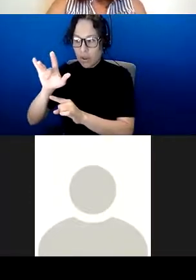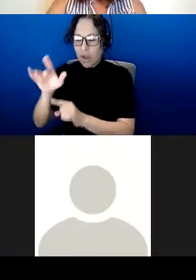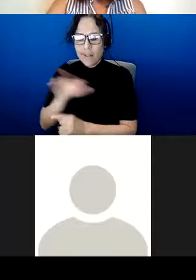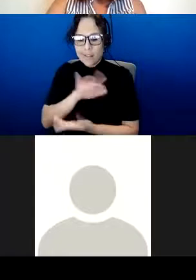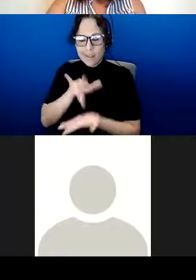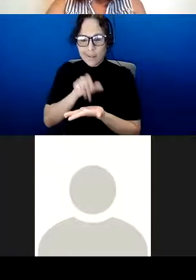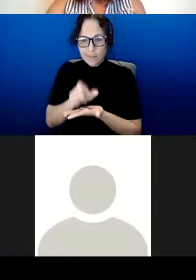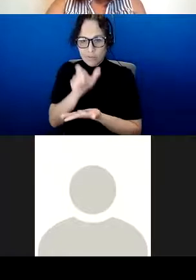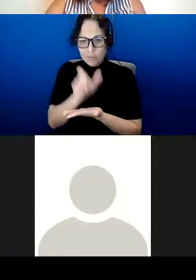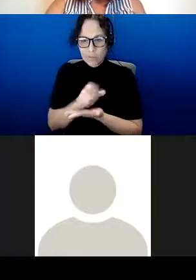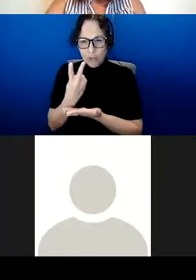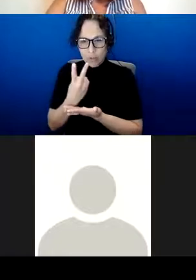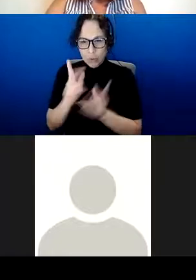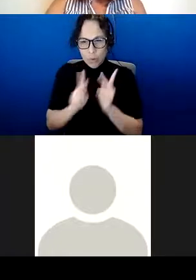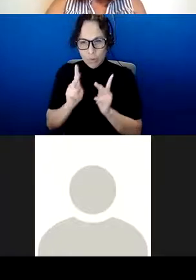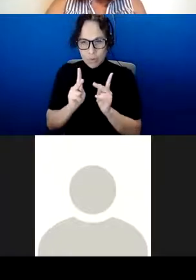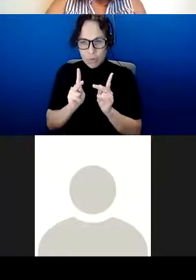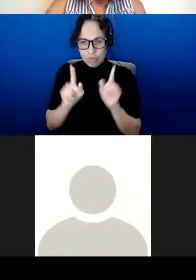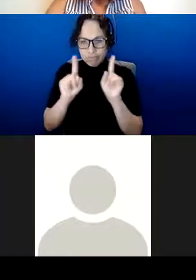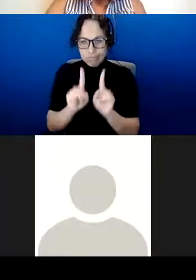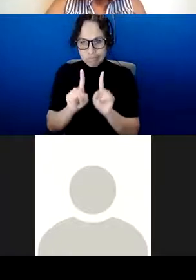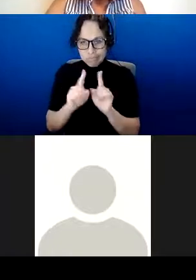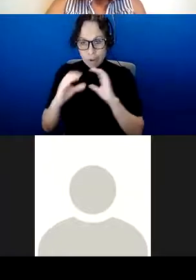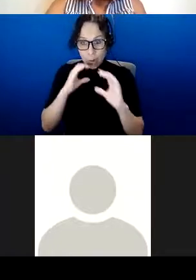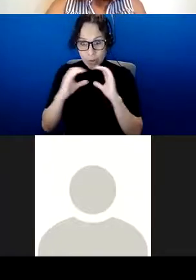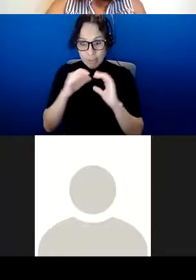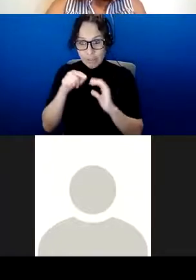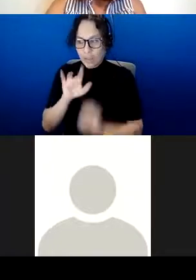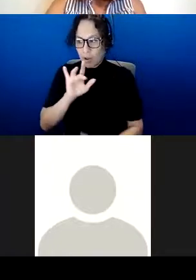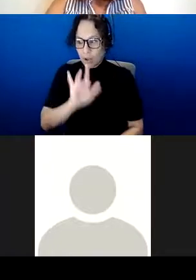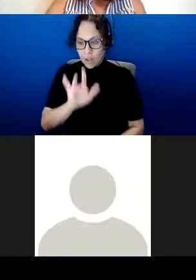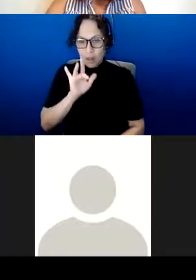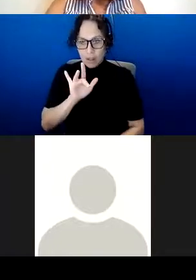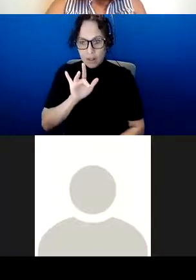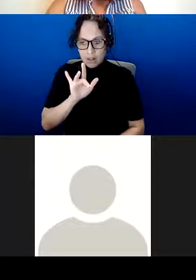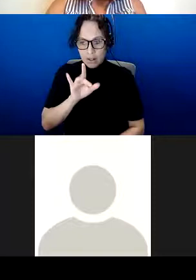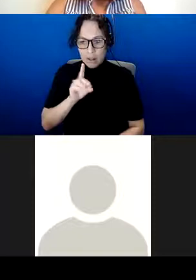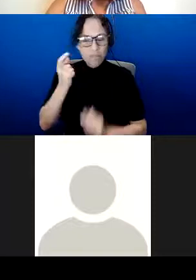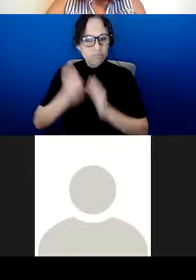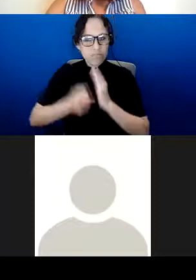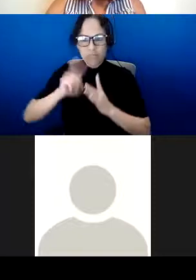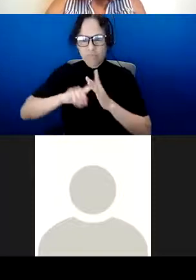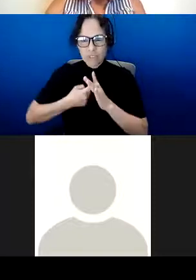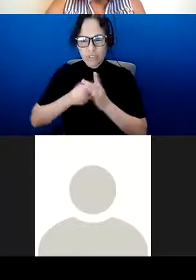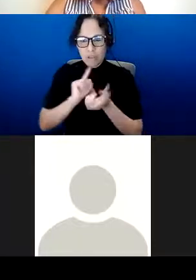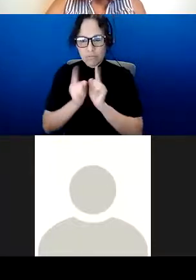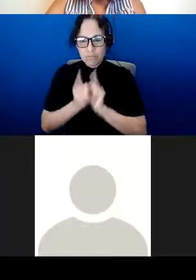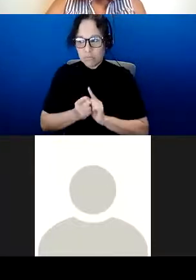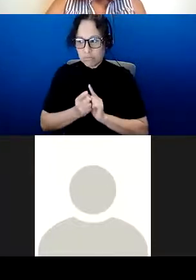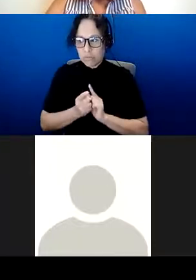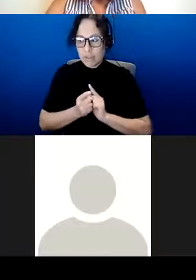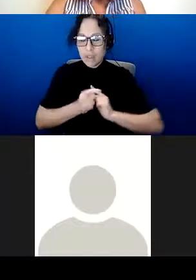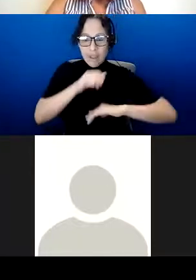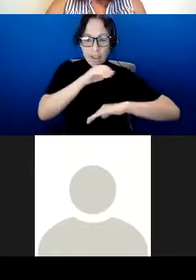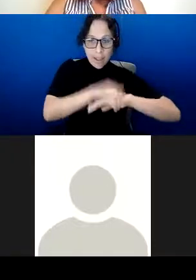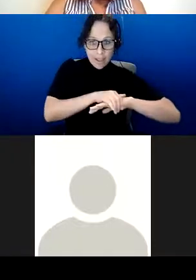2 little people, 2 icons there. You can click that and it's automatically going to start translating in English. And then